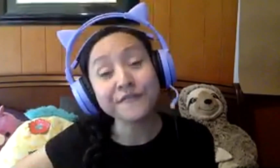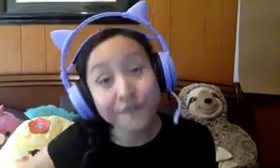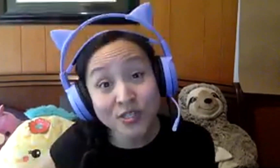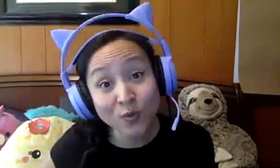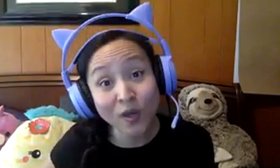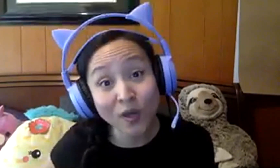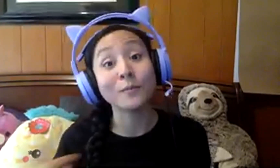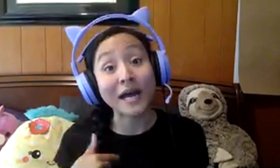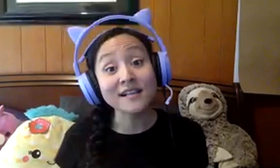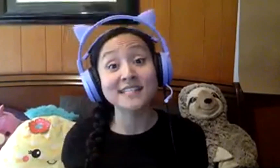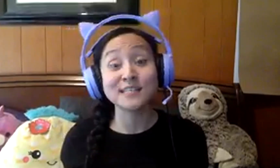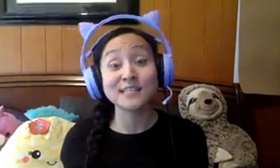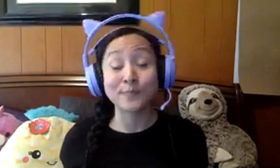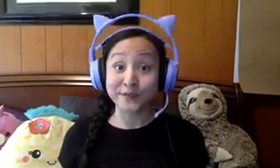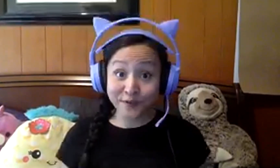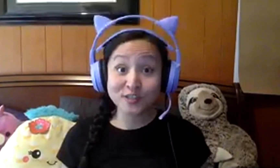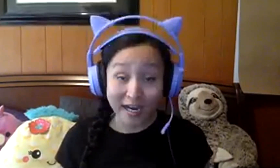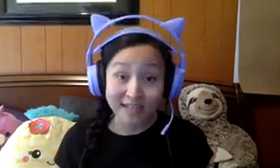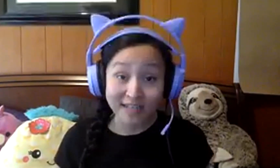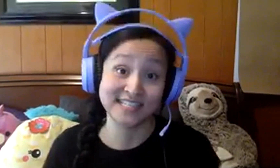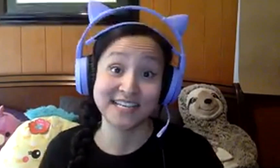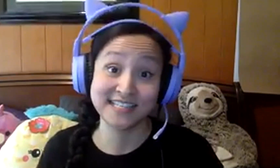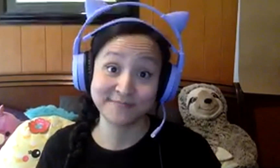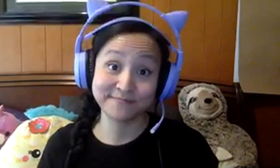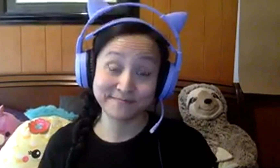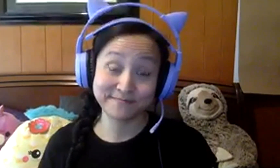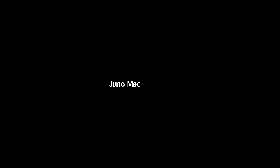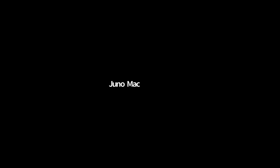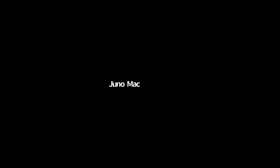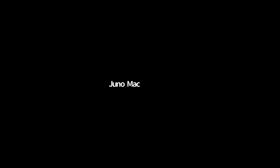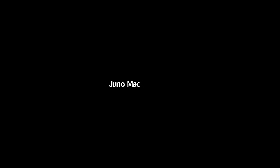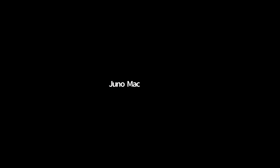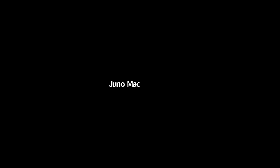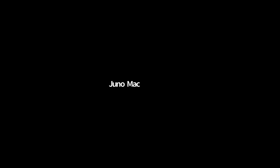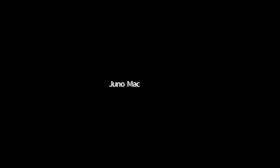I was the first one in my class to pass their first pregnancy test.